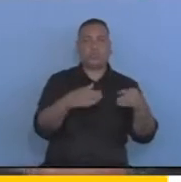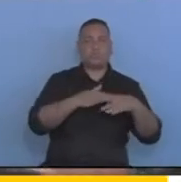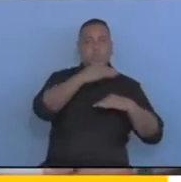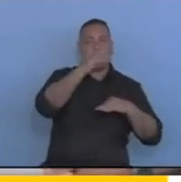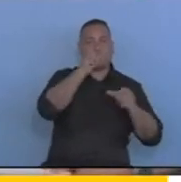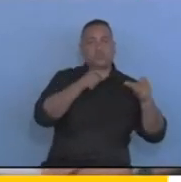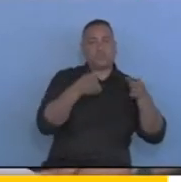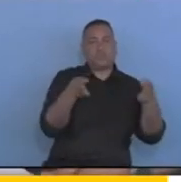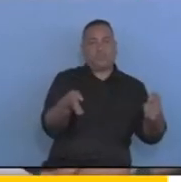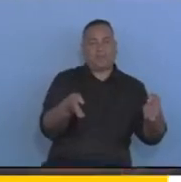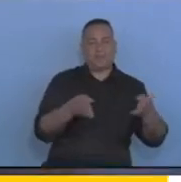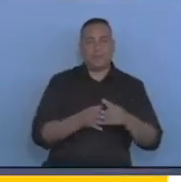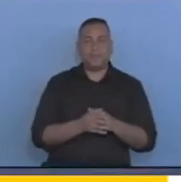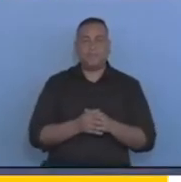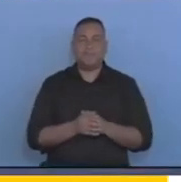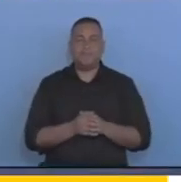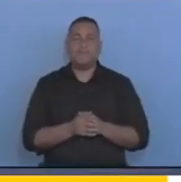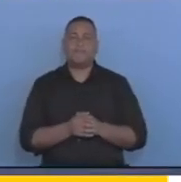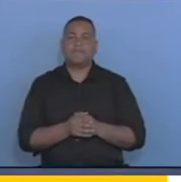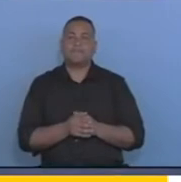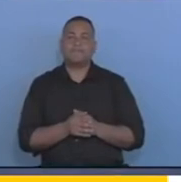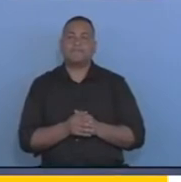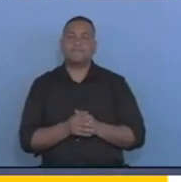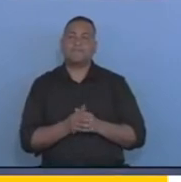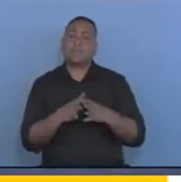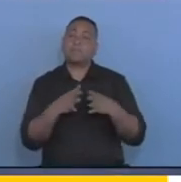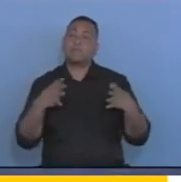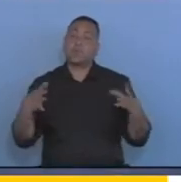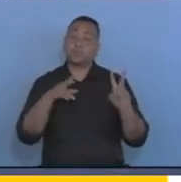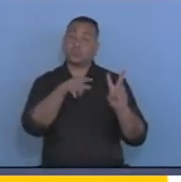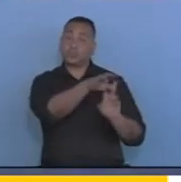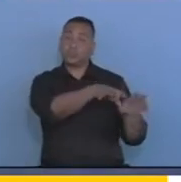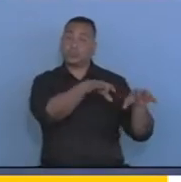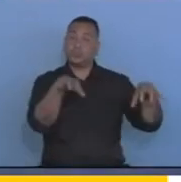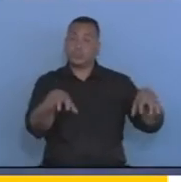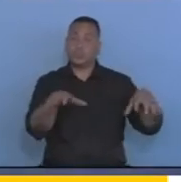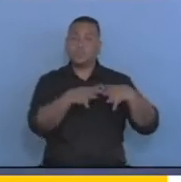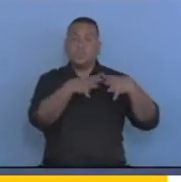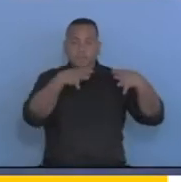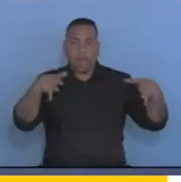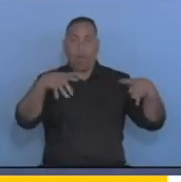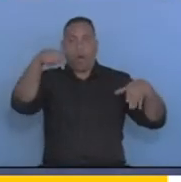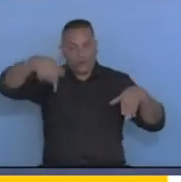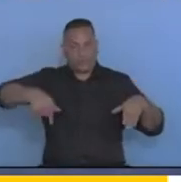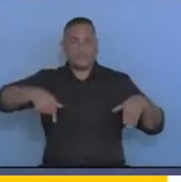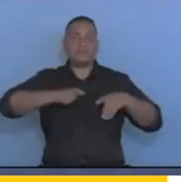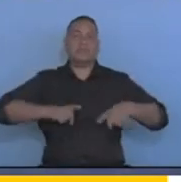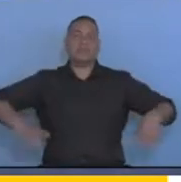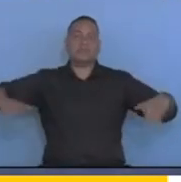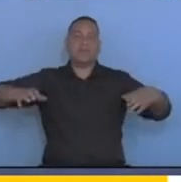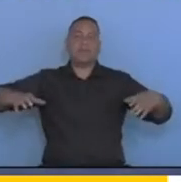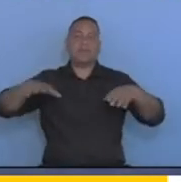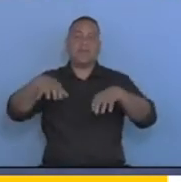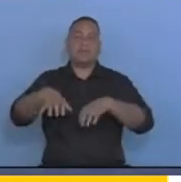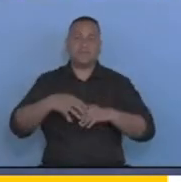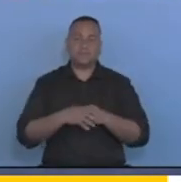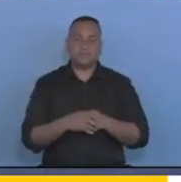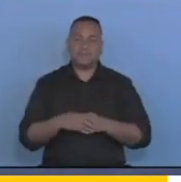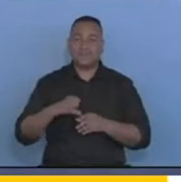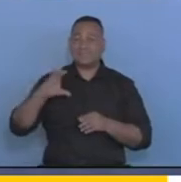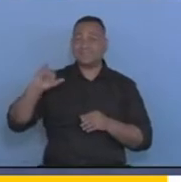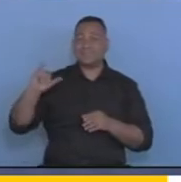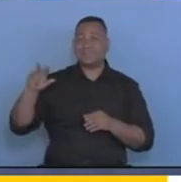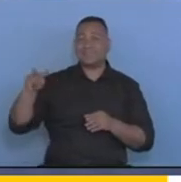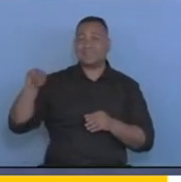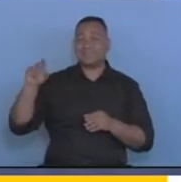top trades on campus. But also within that, under building and civil, we have five trades there, which are namely the plumbing, top